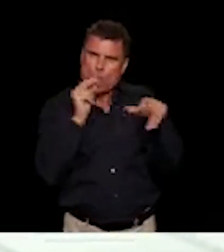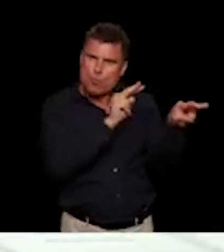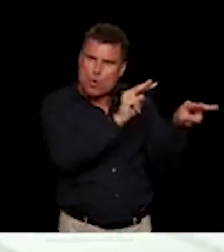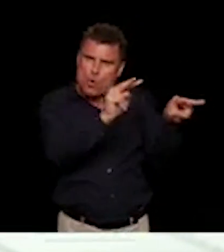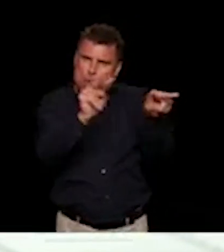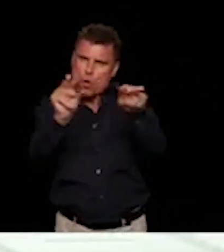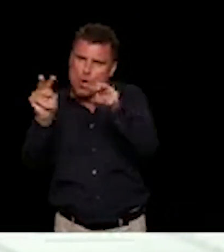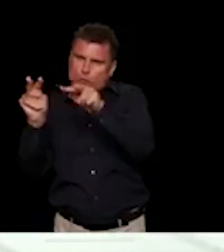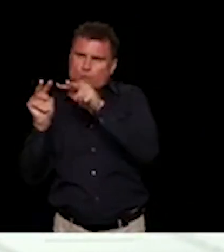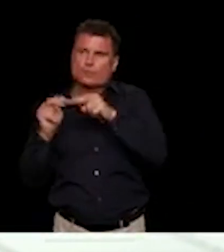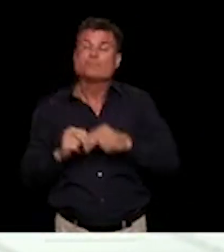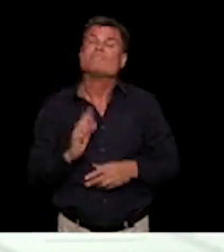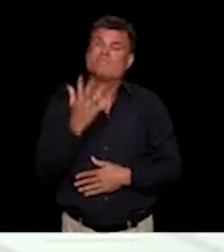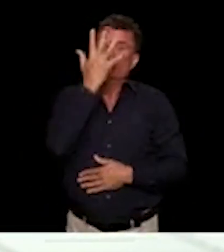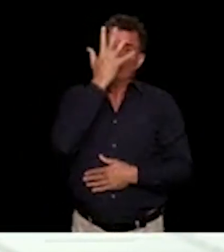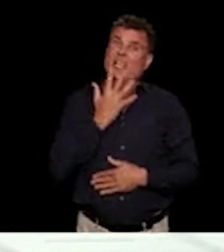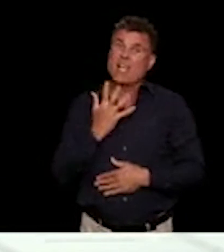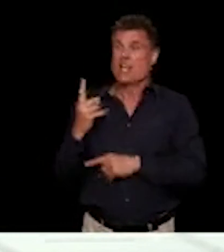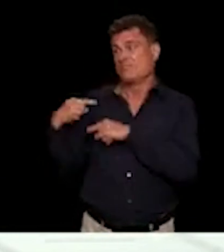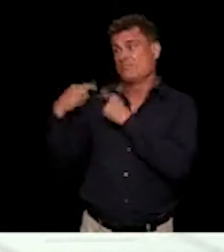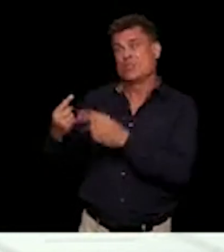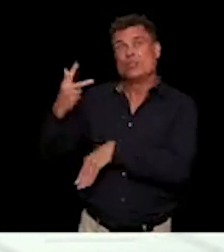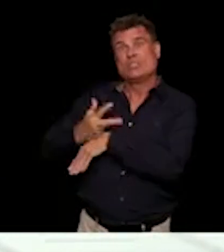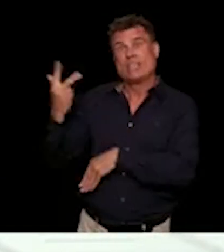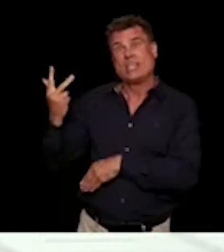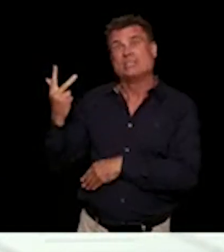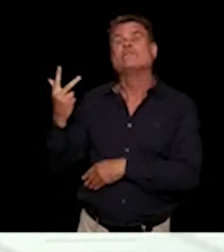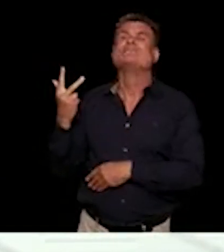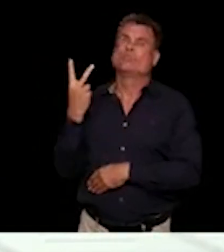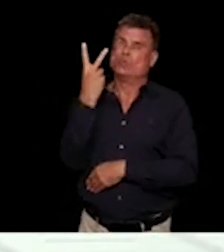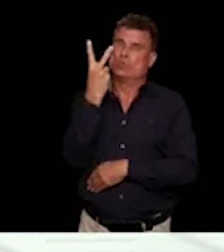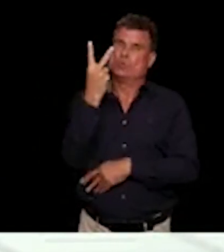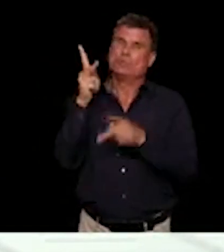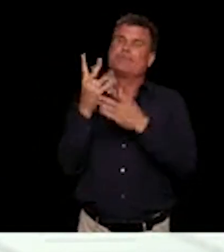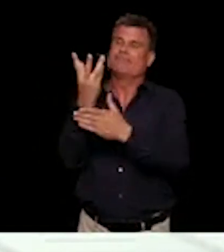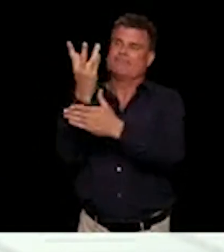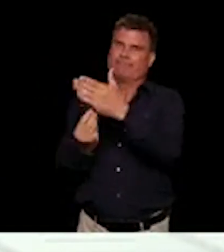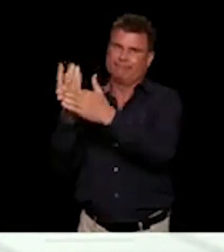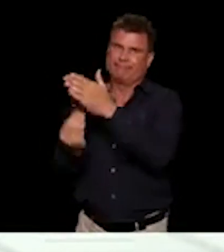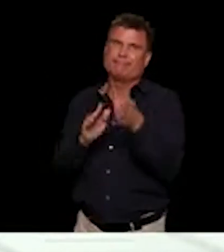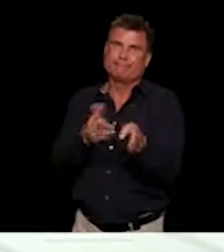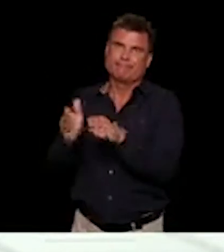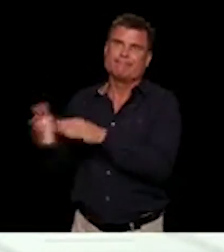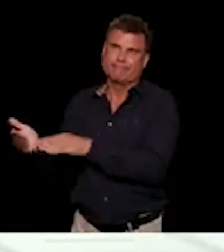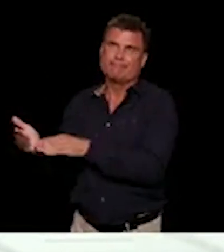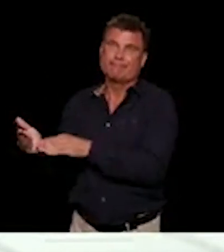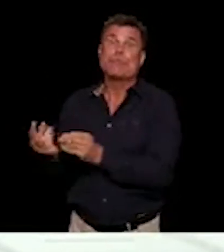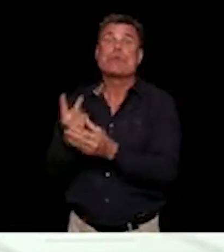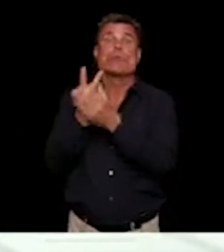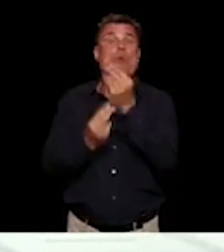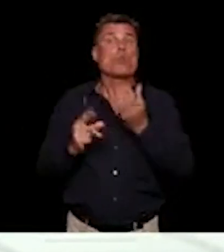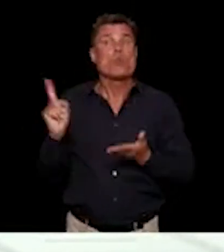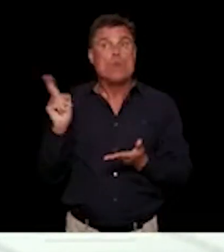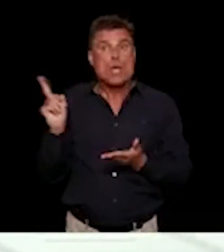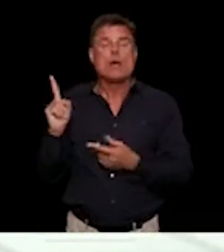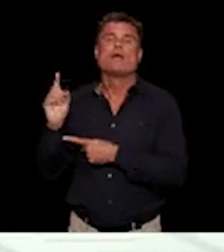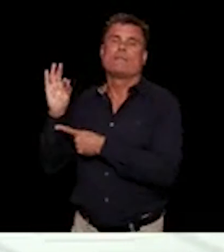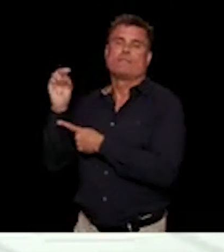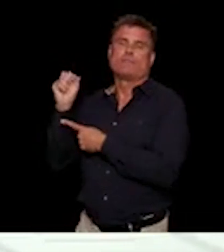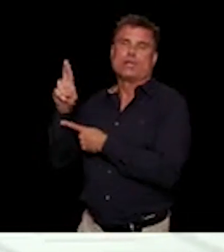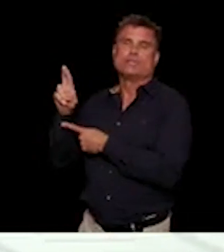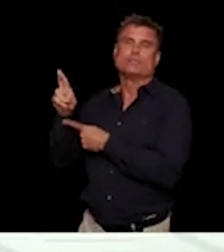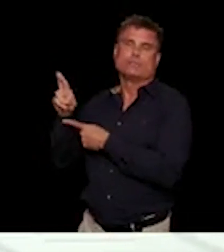deaths, both in Fraser Health, bringing the total to 198 deaths in British Columbia since the beginning of the